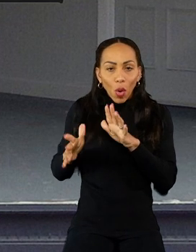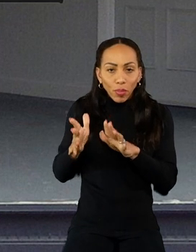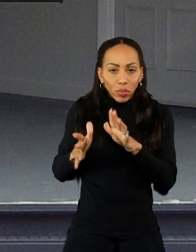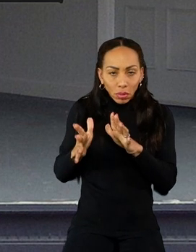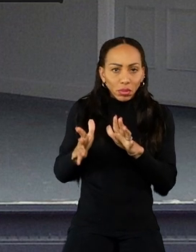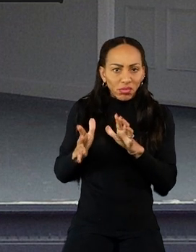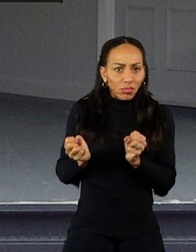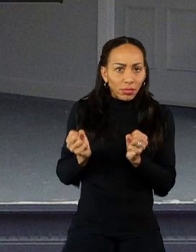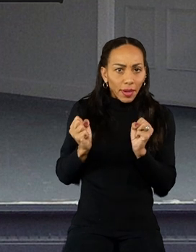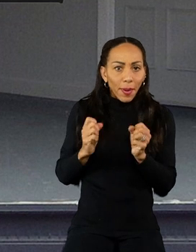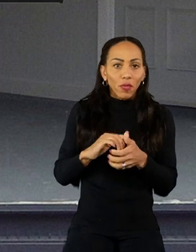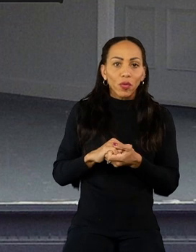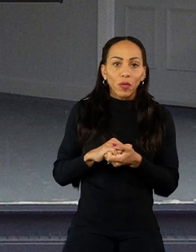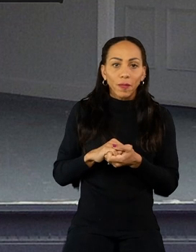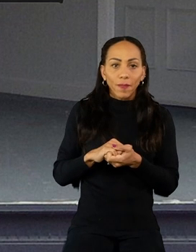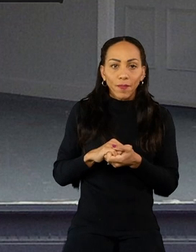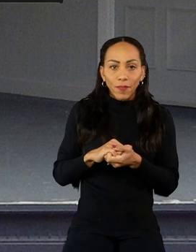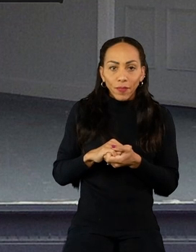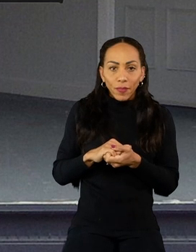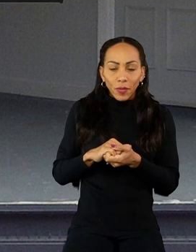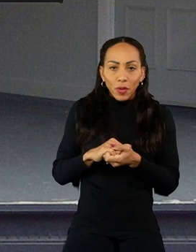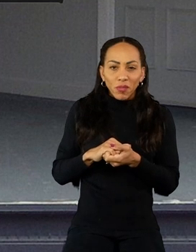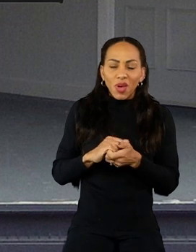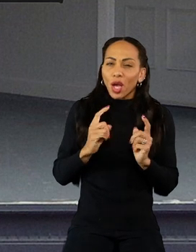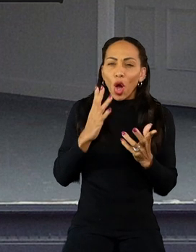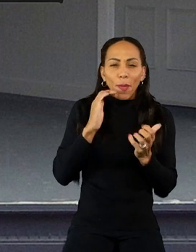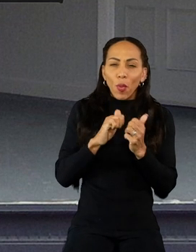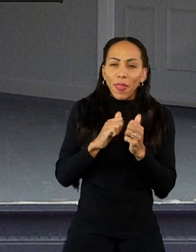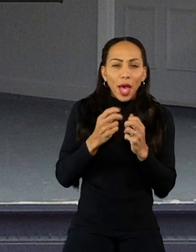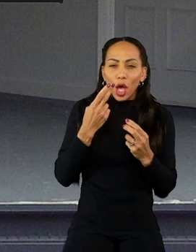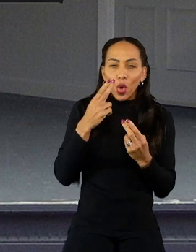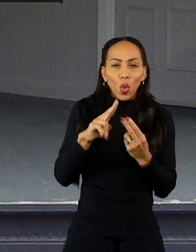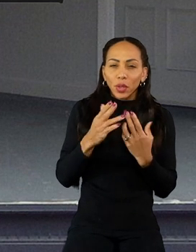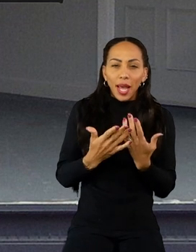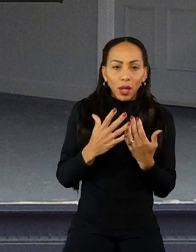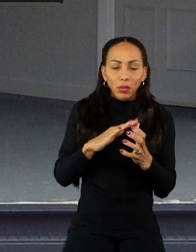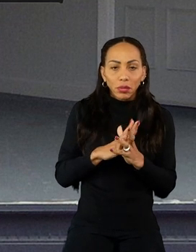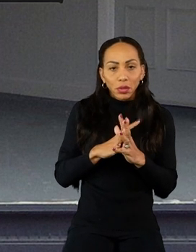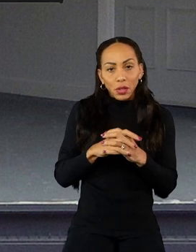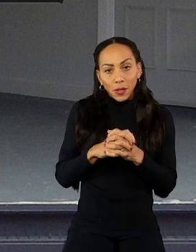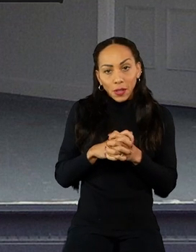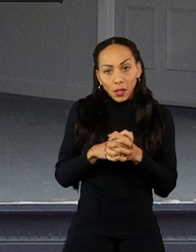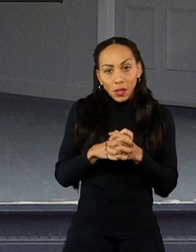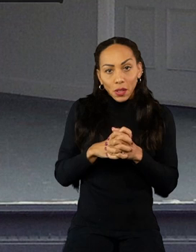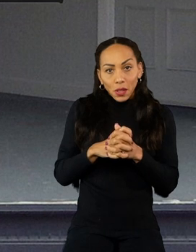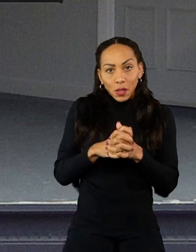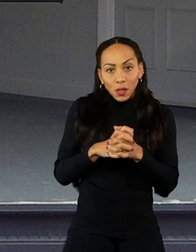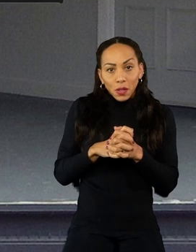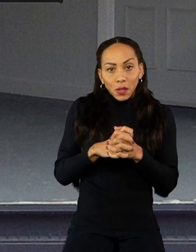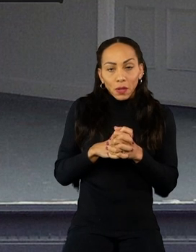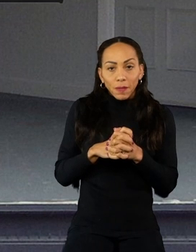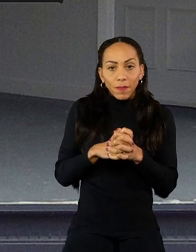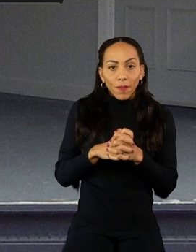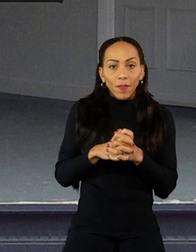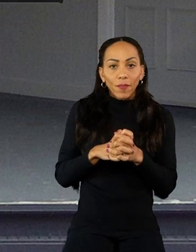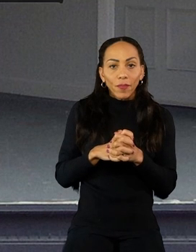world. Yeah, NVIDIA are what they're called. I can't remember what they're called now. I've